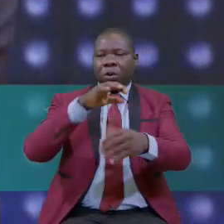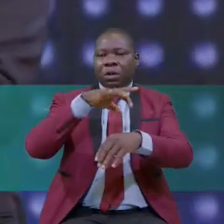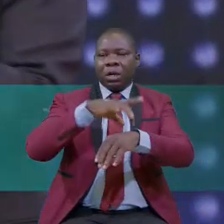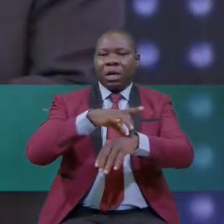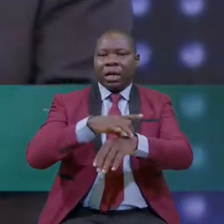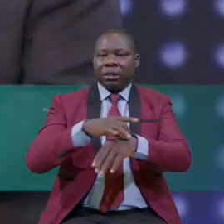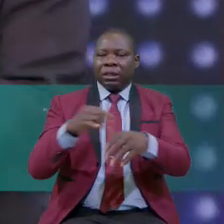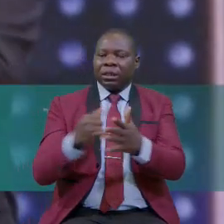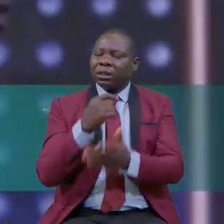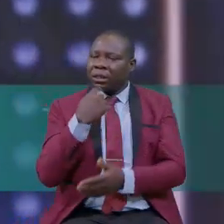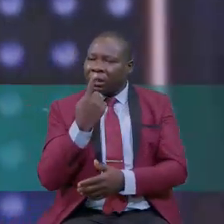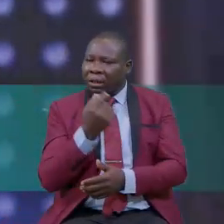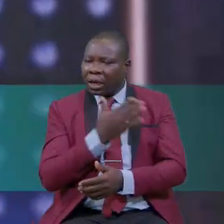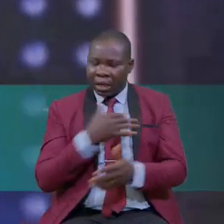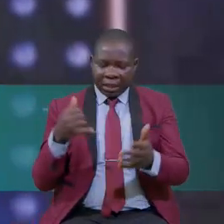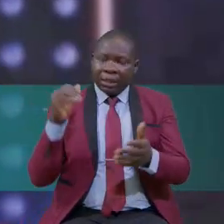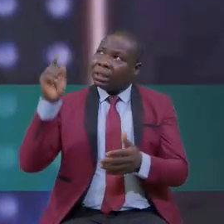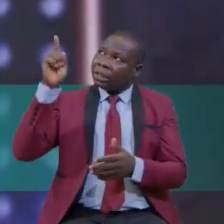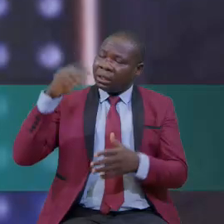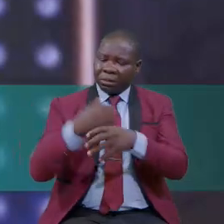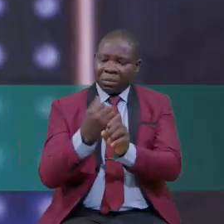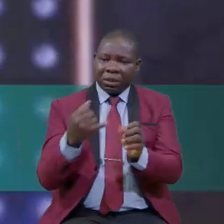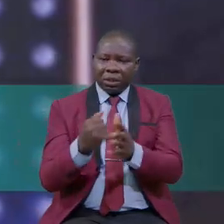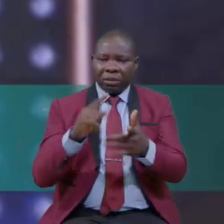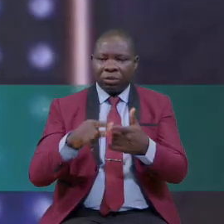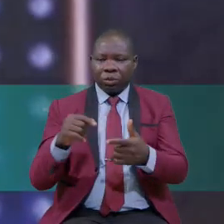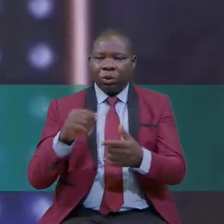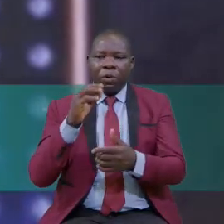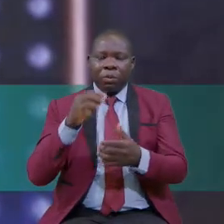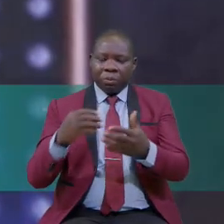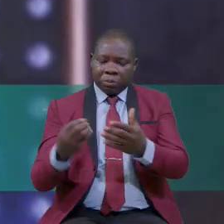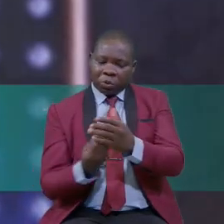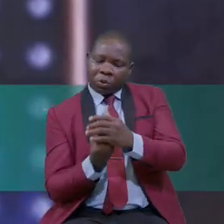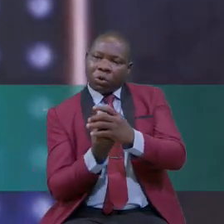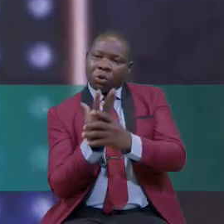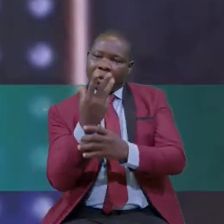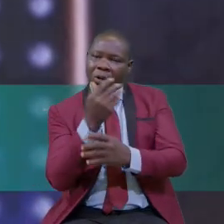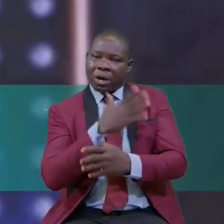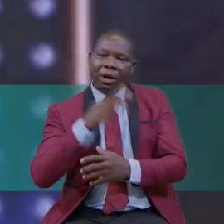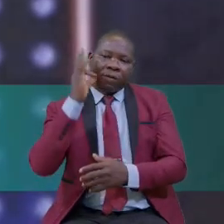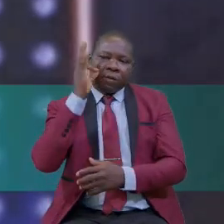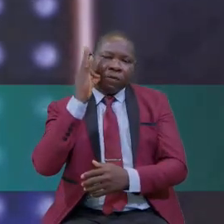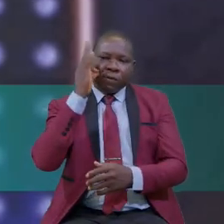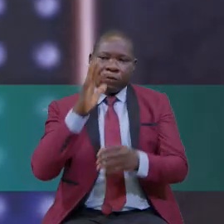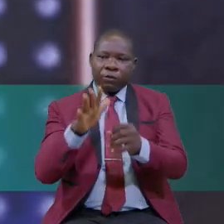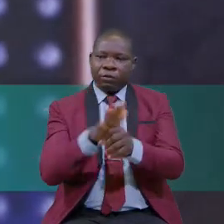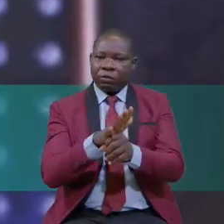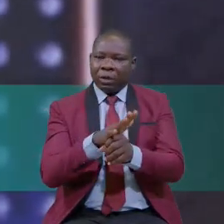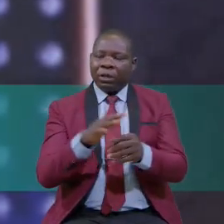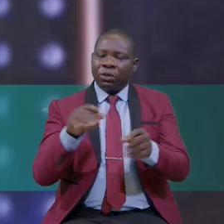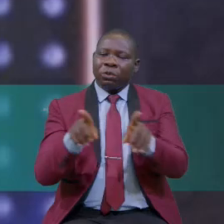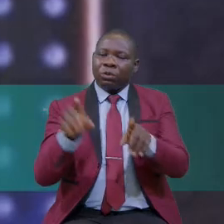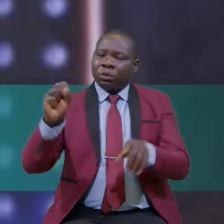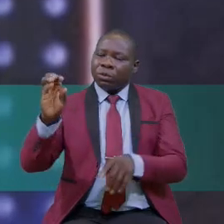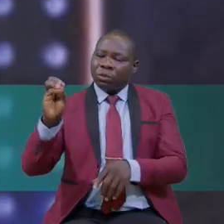maketh it bring forth and B it says that it may give seed to the